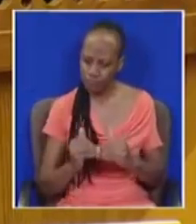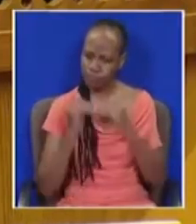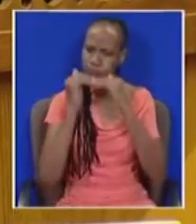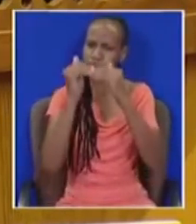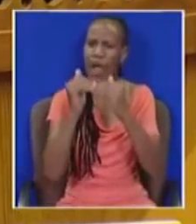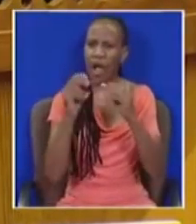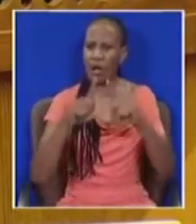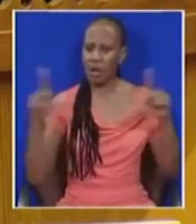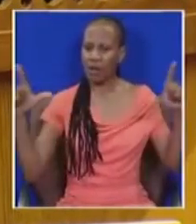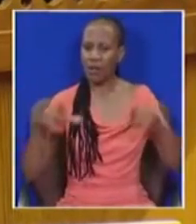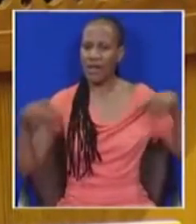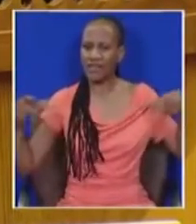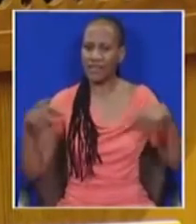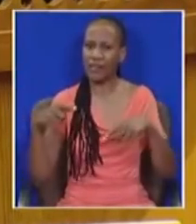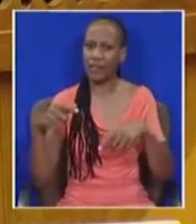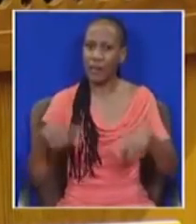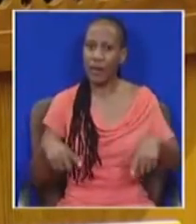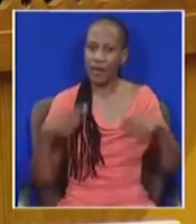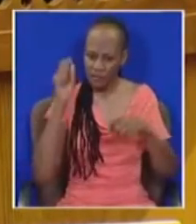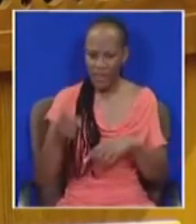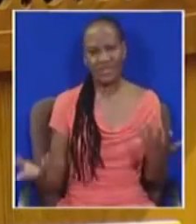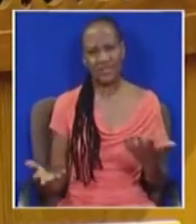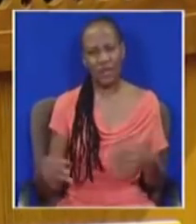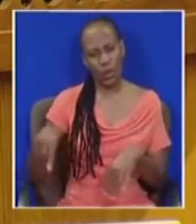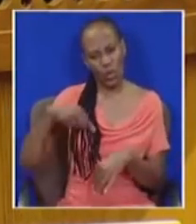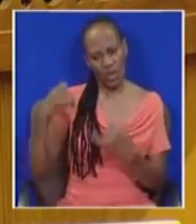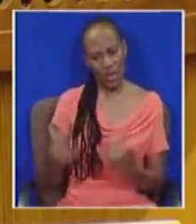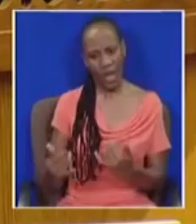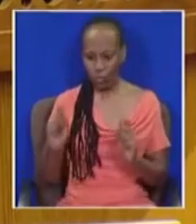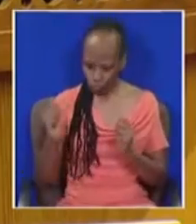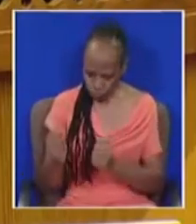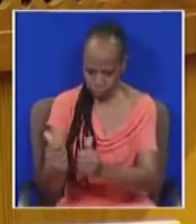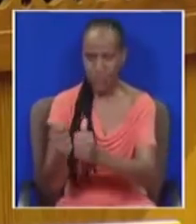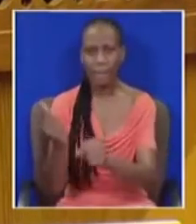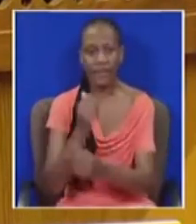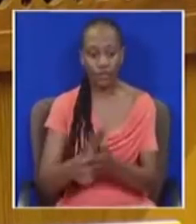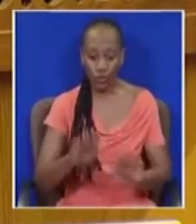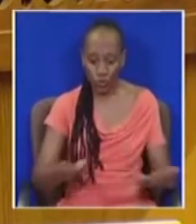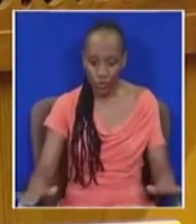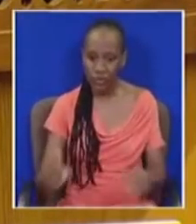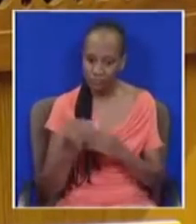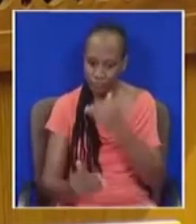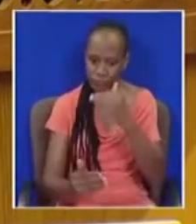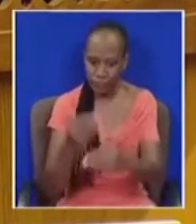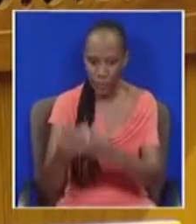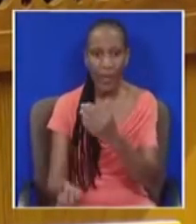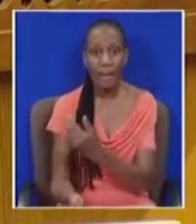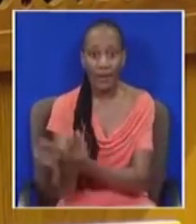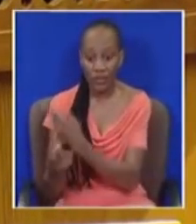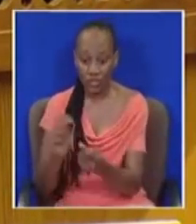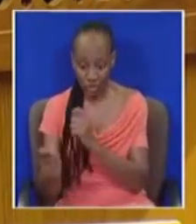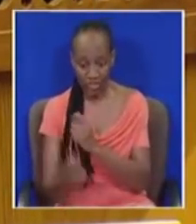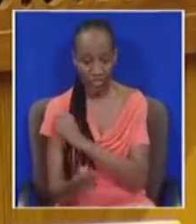We can talk about the 4th industrial revolution. We must prepare them for the revolution that is going on now, fellow